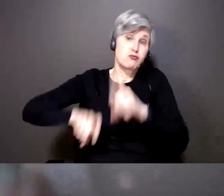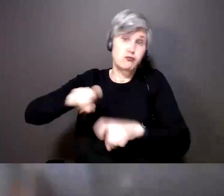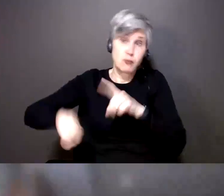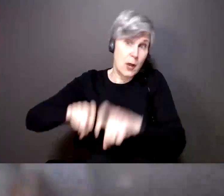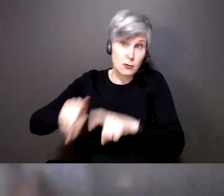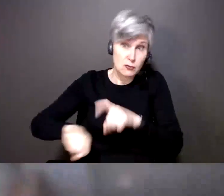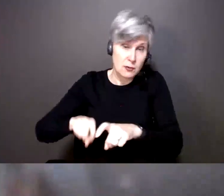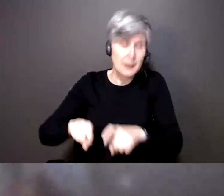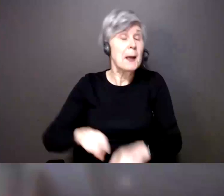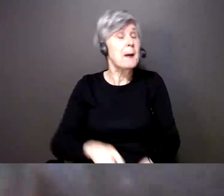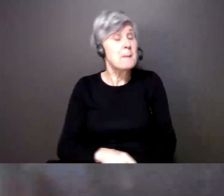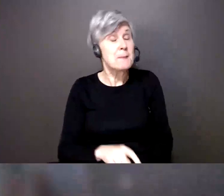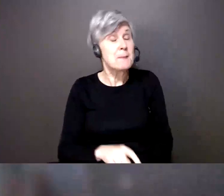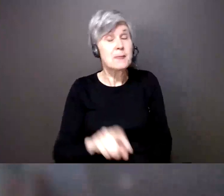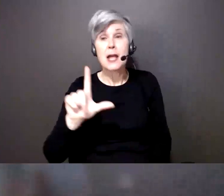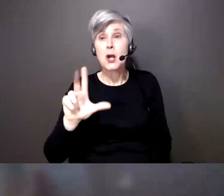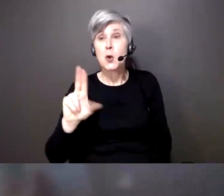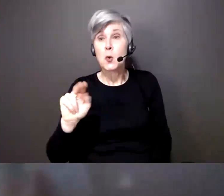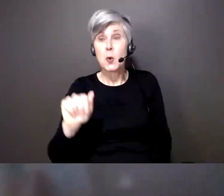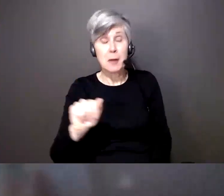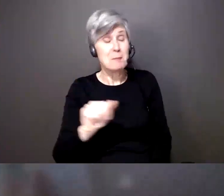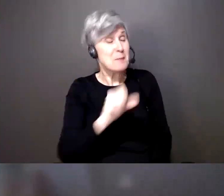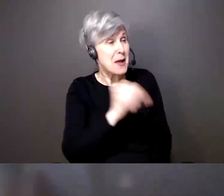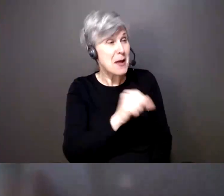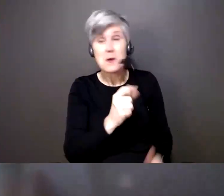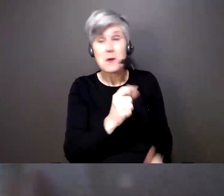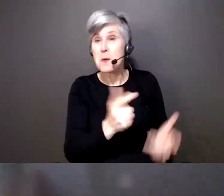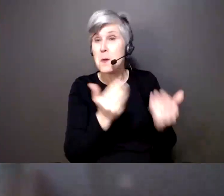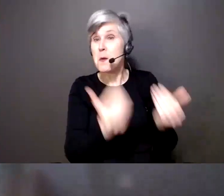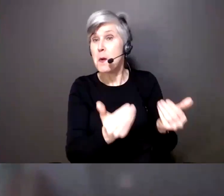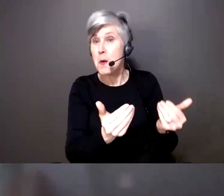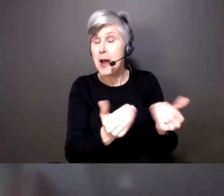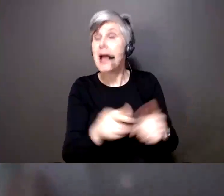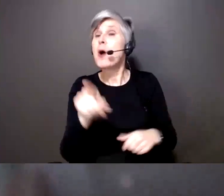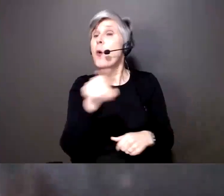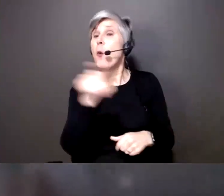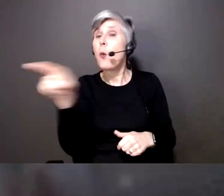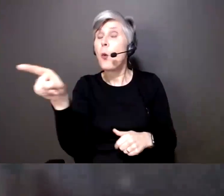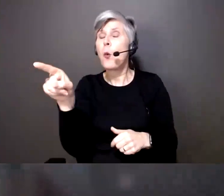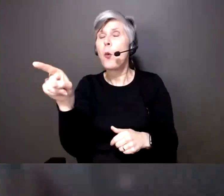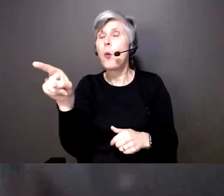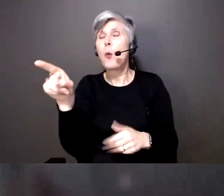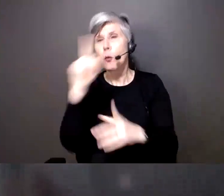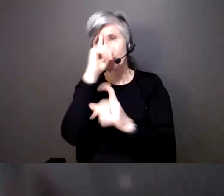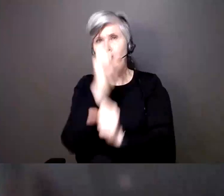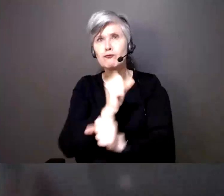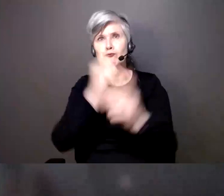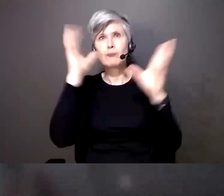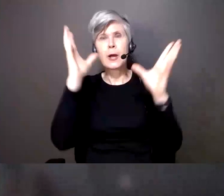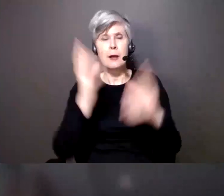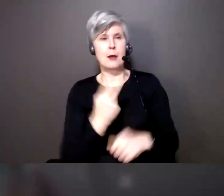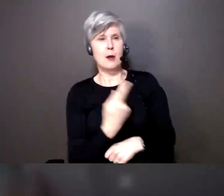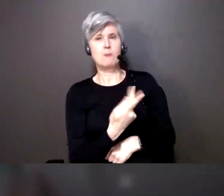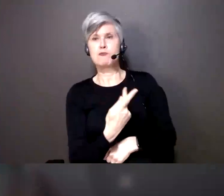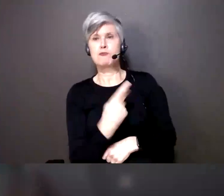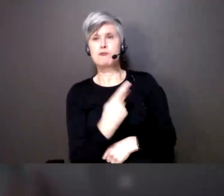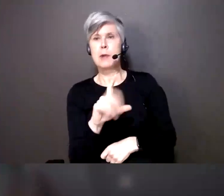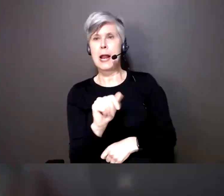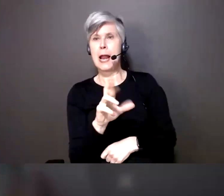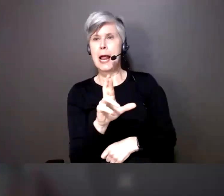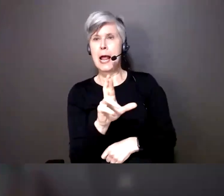can perhaps, use your imagination and picture Clara and me sitting around the table having a